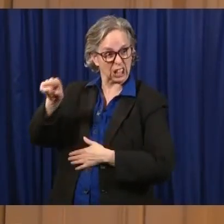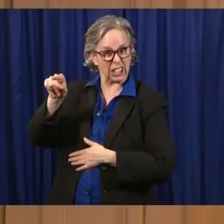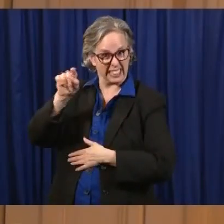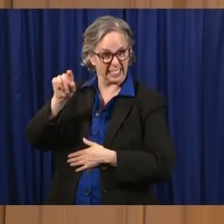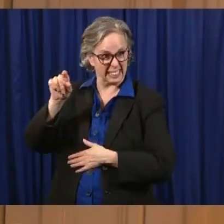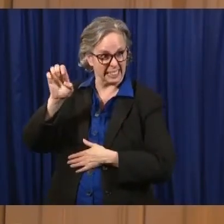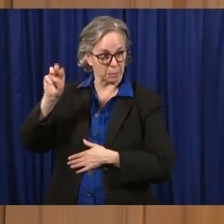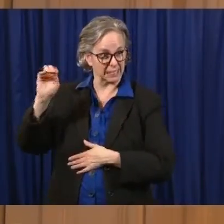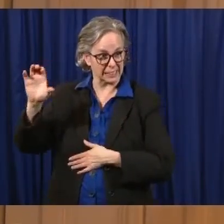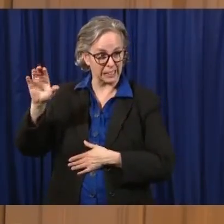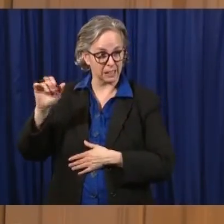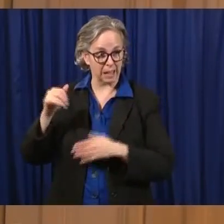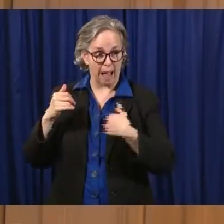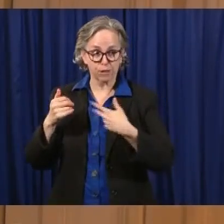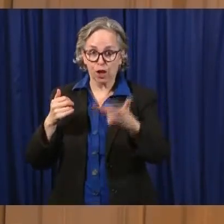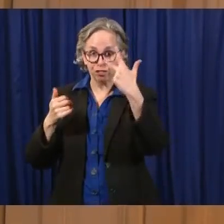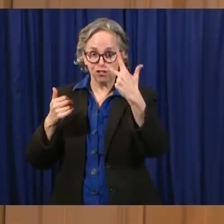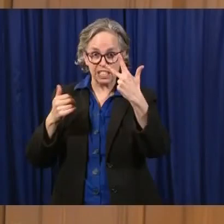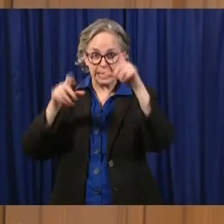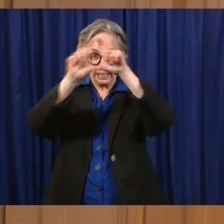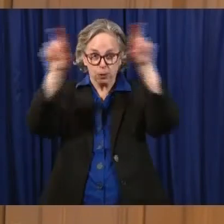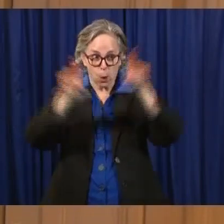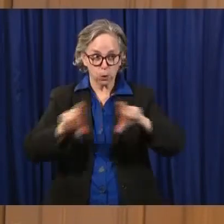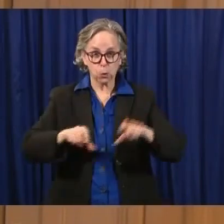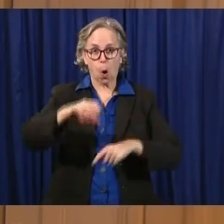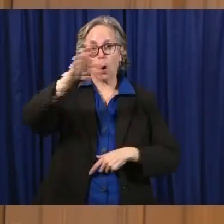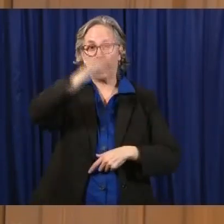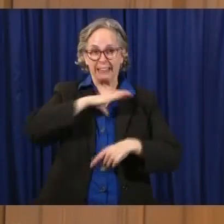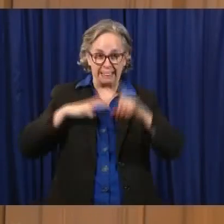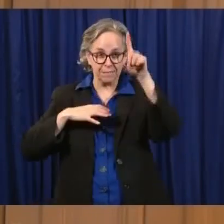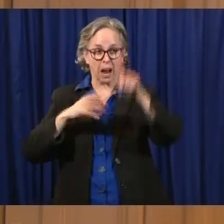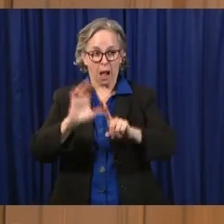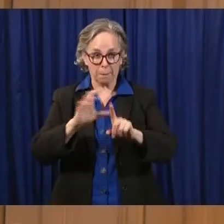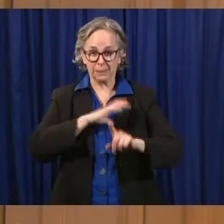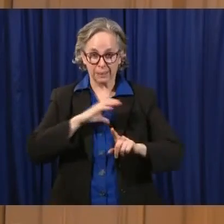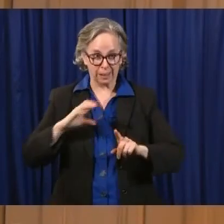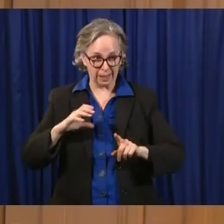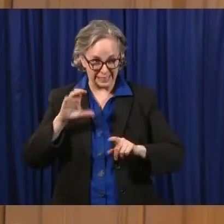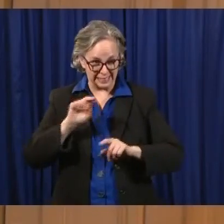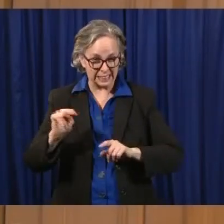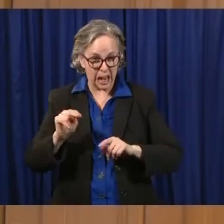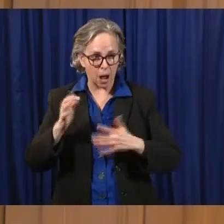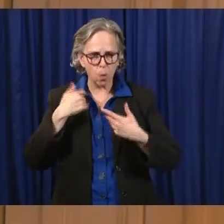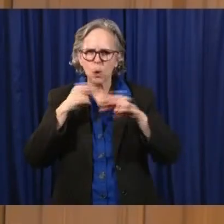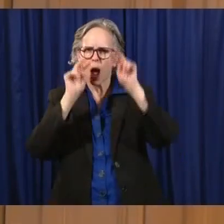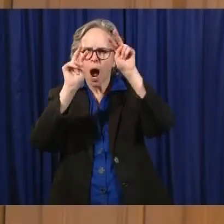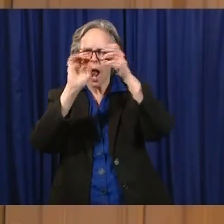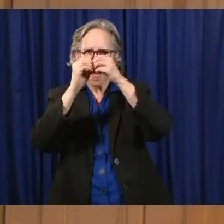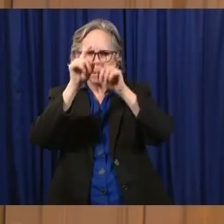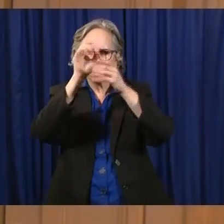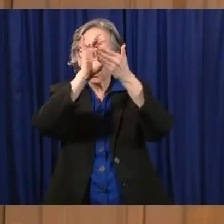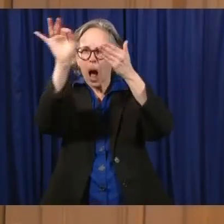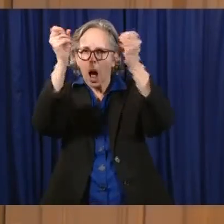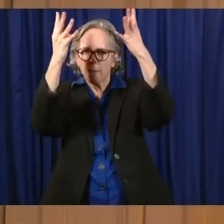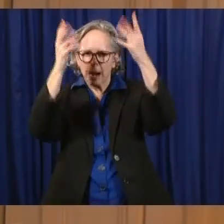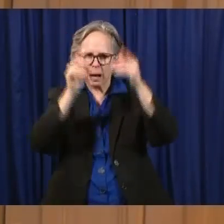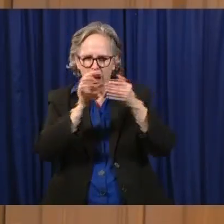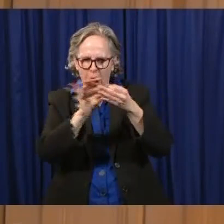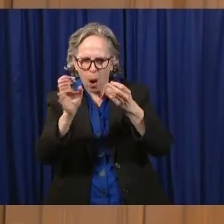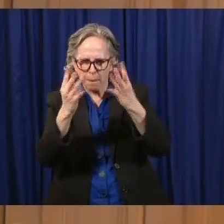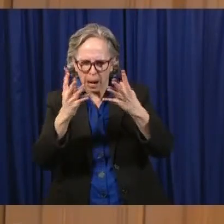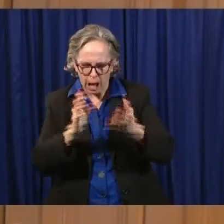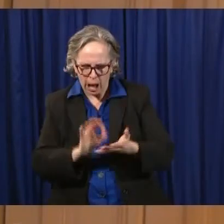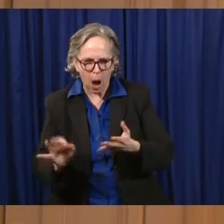in Ohio that will be constantly watching dashboards of numbers. And we'll be talking in days to